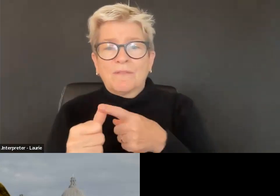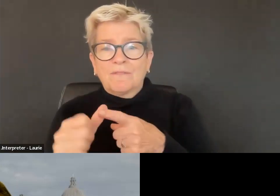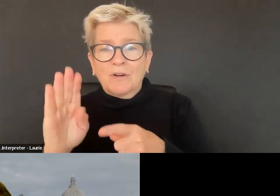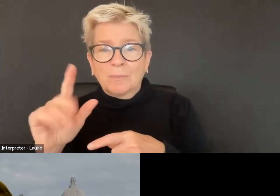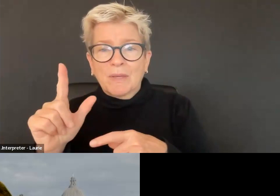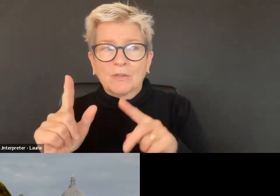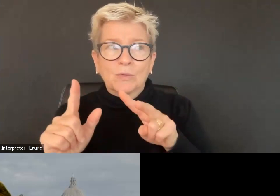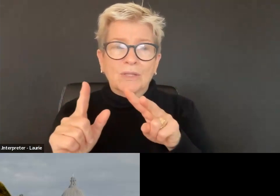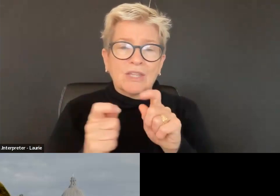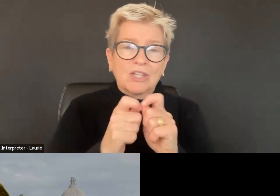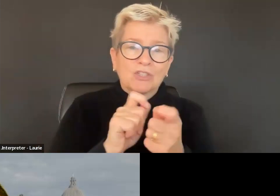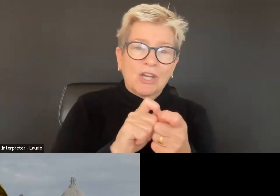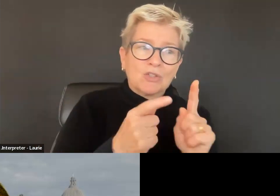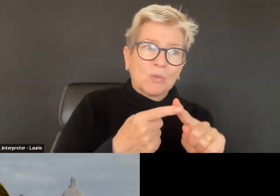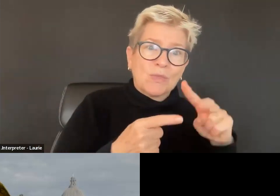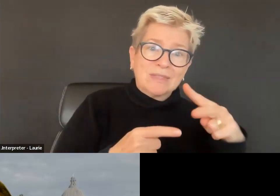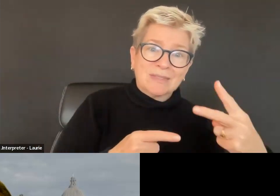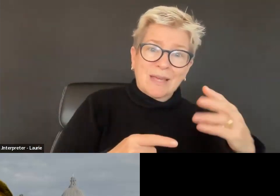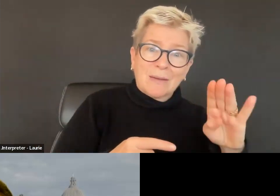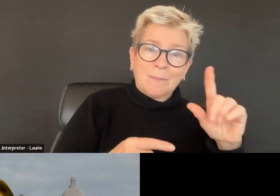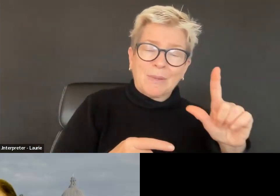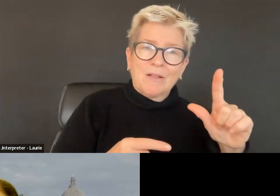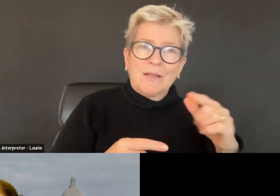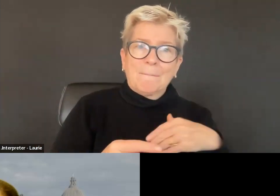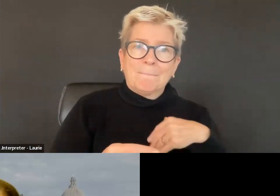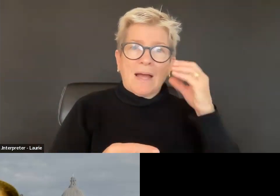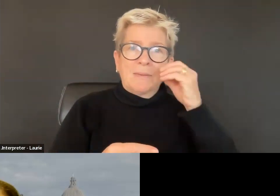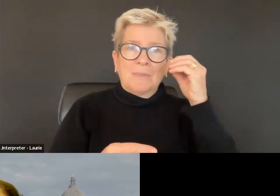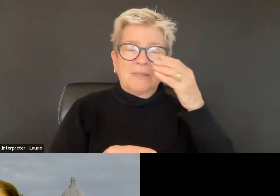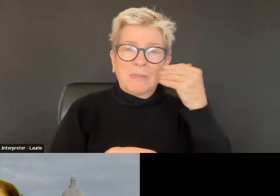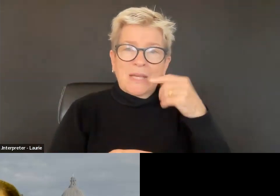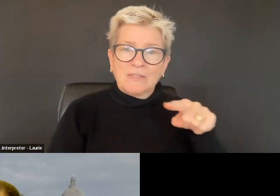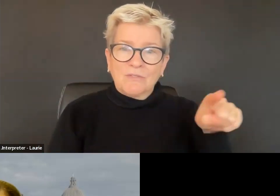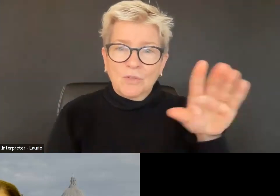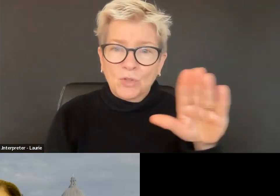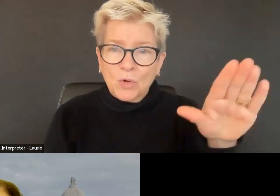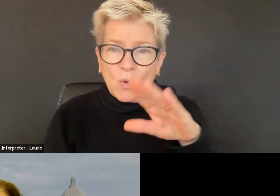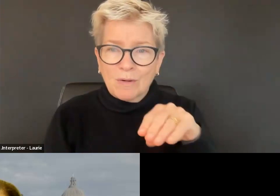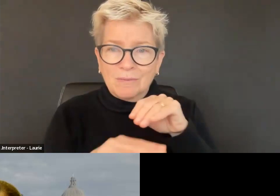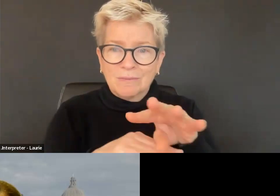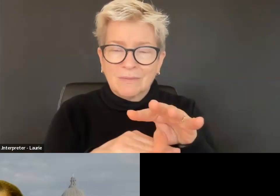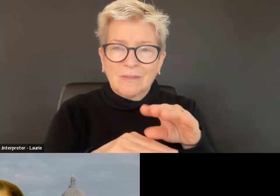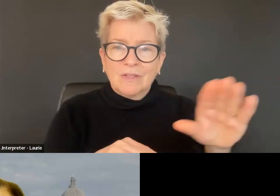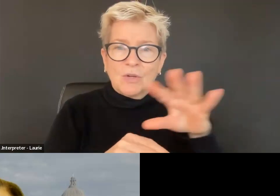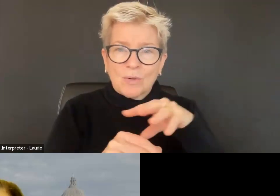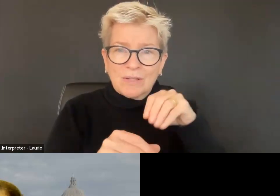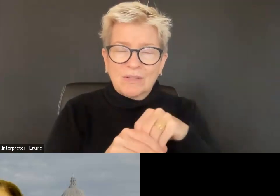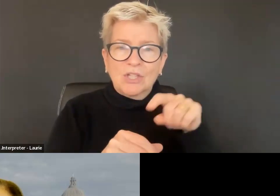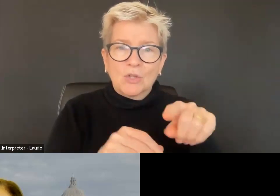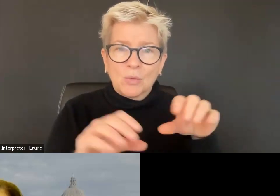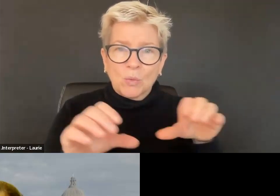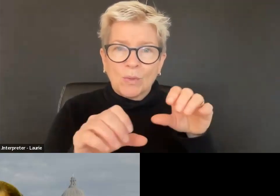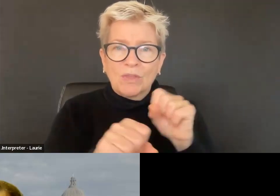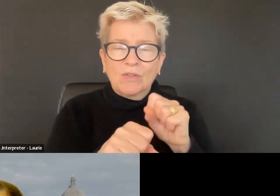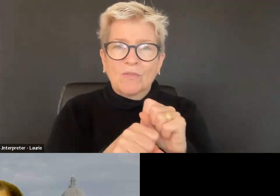bill, in my opinion, is related very much to all of you. Your engagement, you're doing the work, your